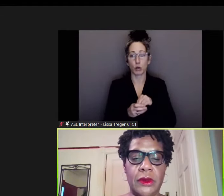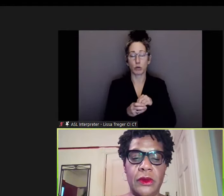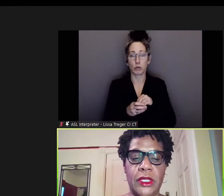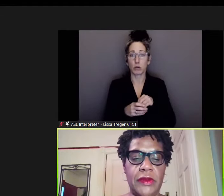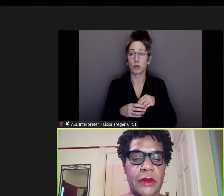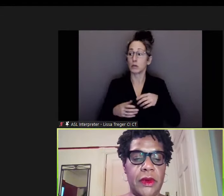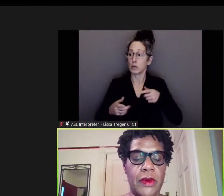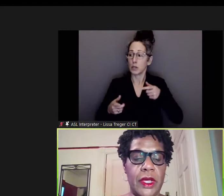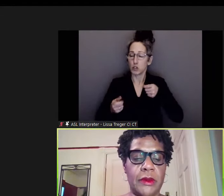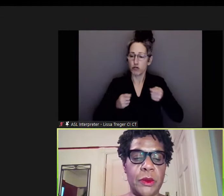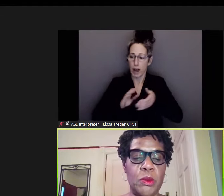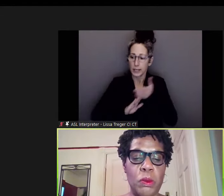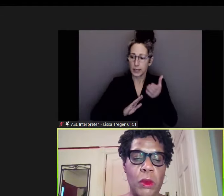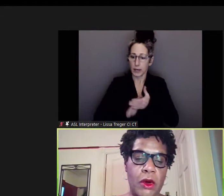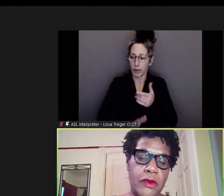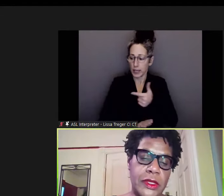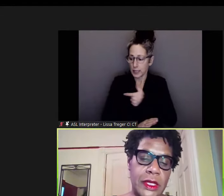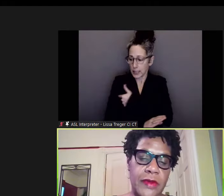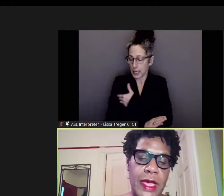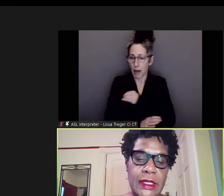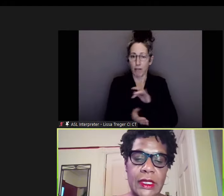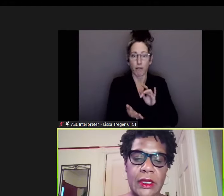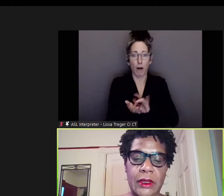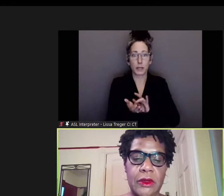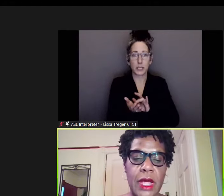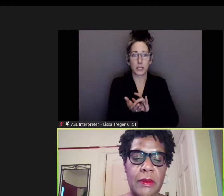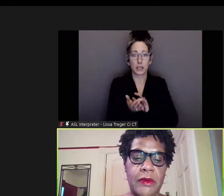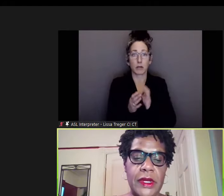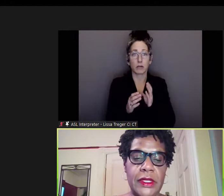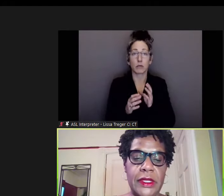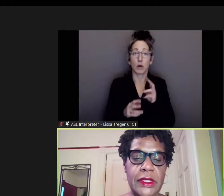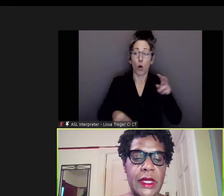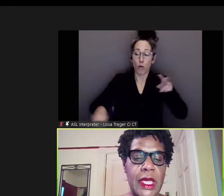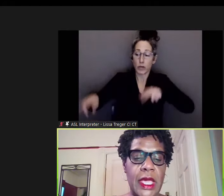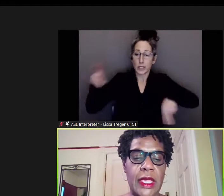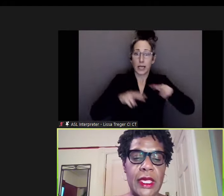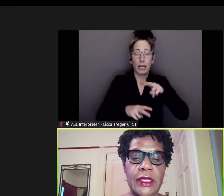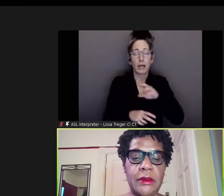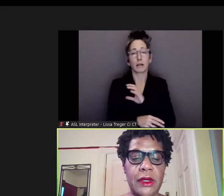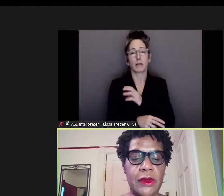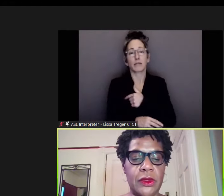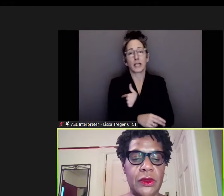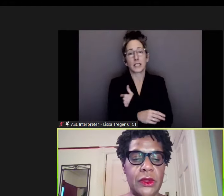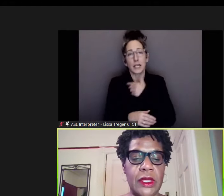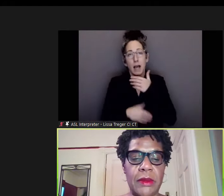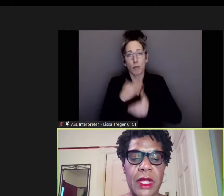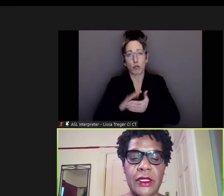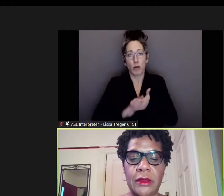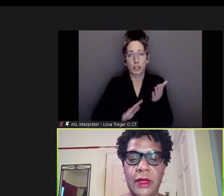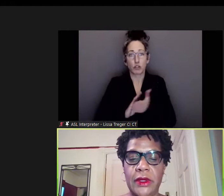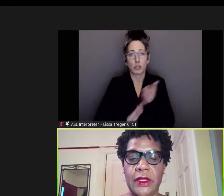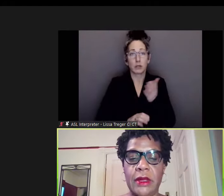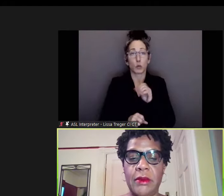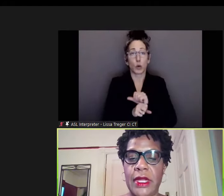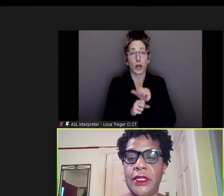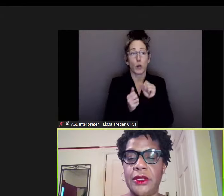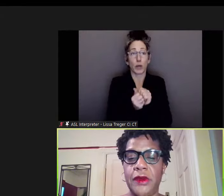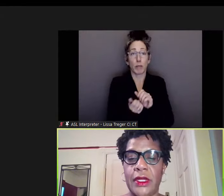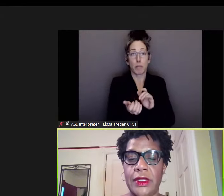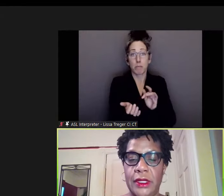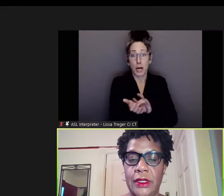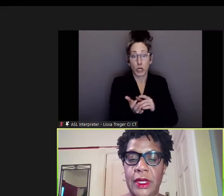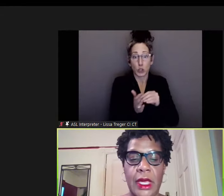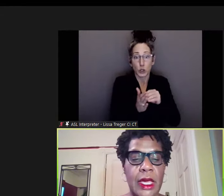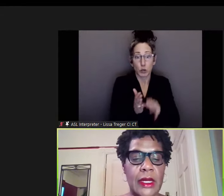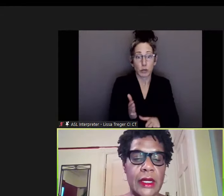and pharmaceutical safety programs, overseeing vaccine clinical operations, engaging medical students and policymakers, and